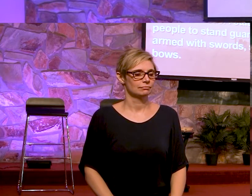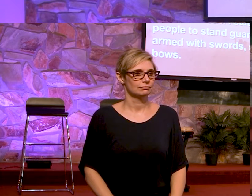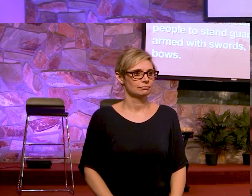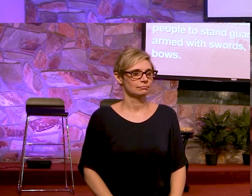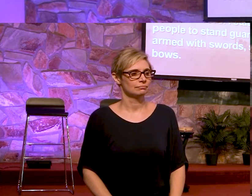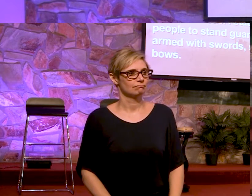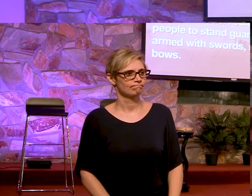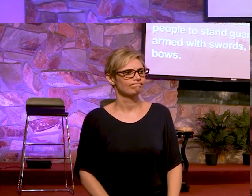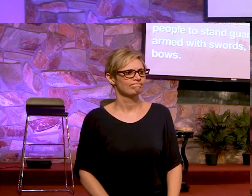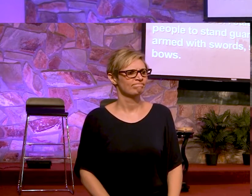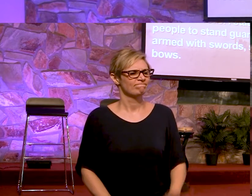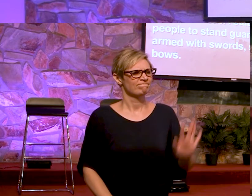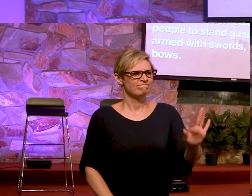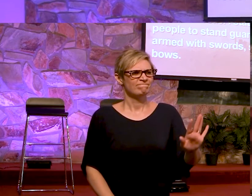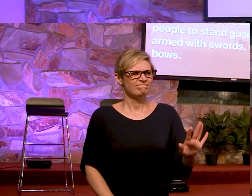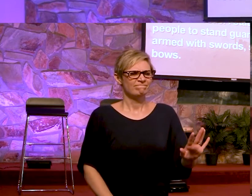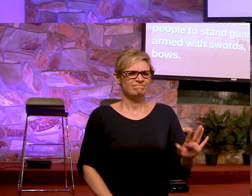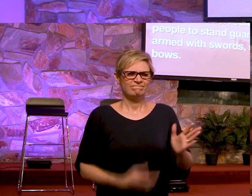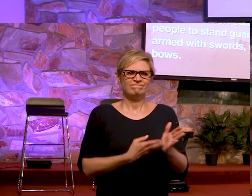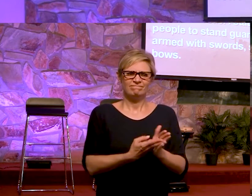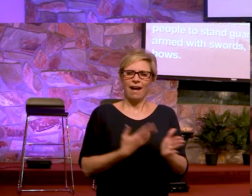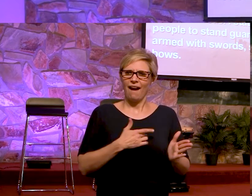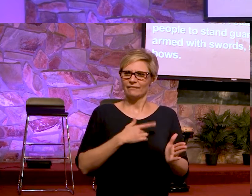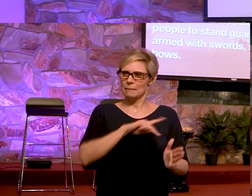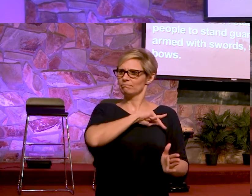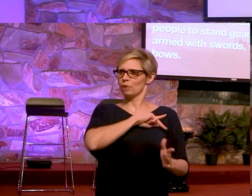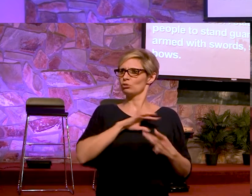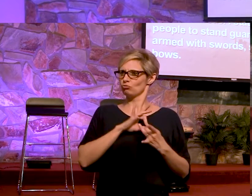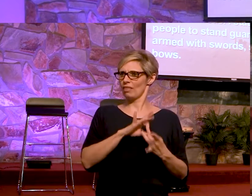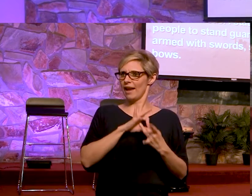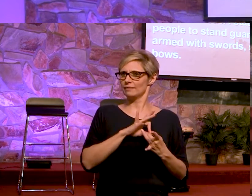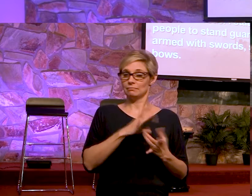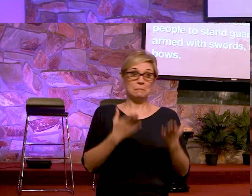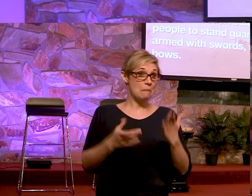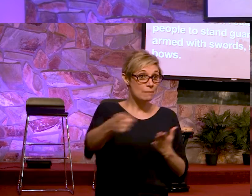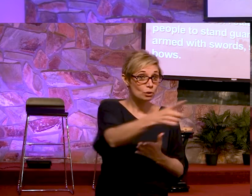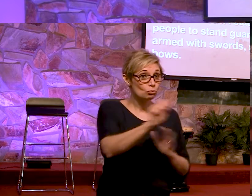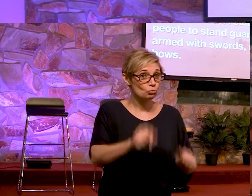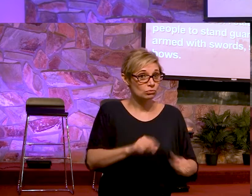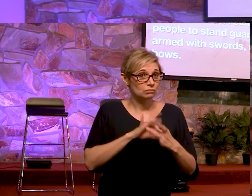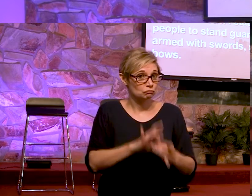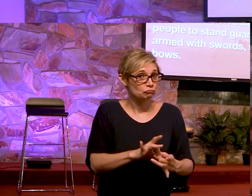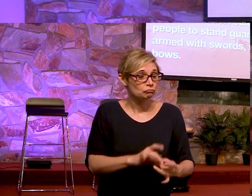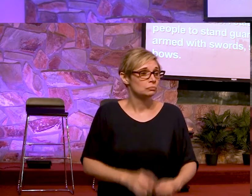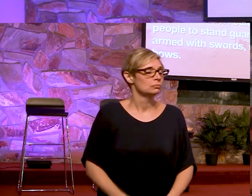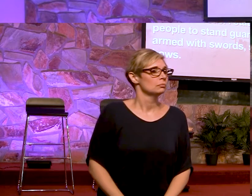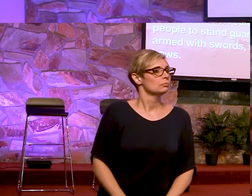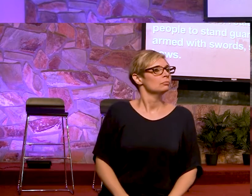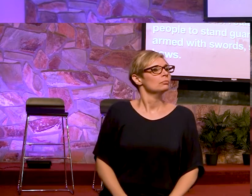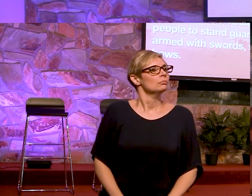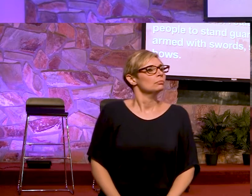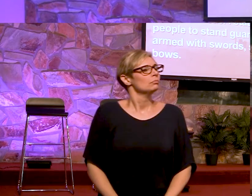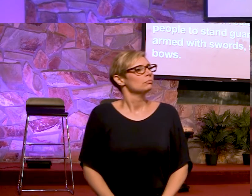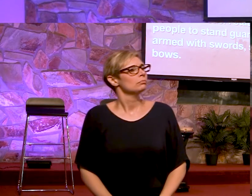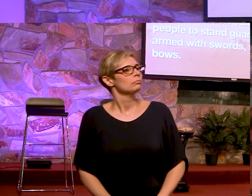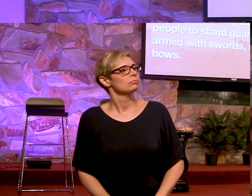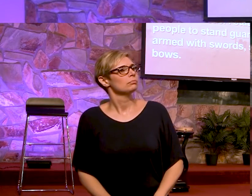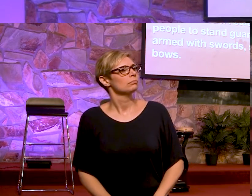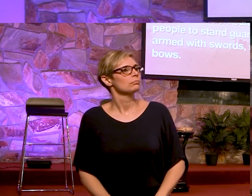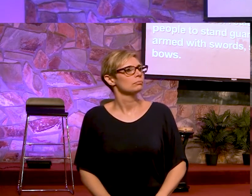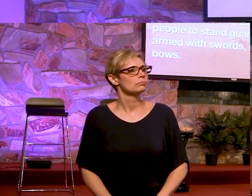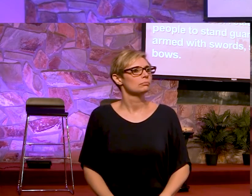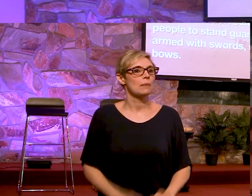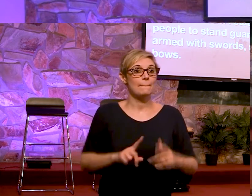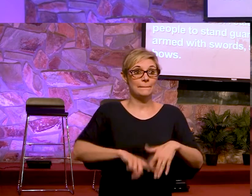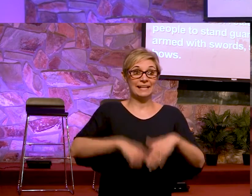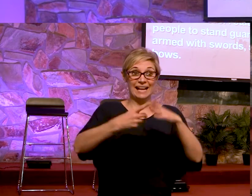I can somewhat personally relate to this. Maybe you can too. Beginning of the year, I set out a